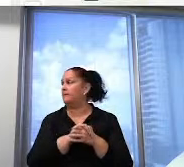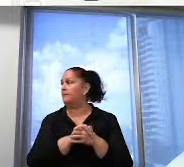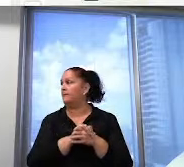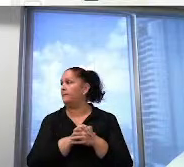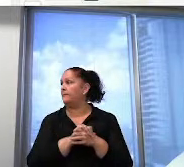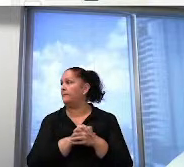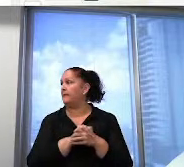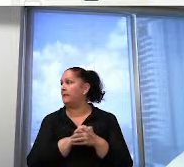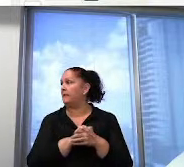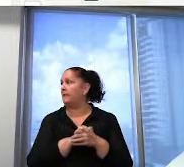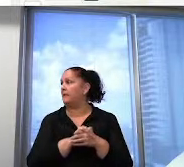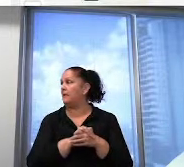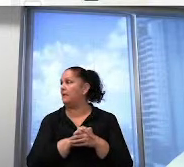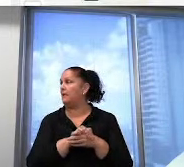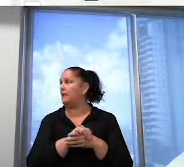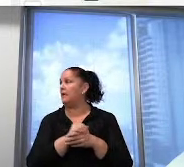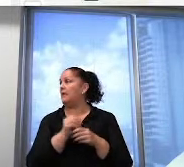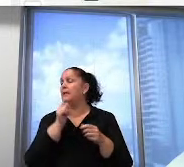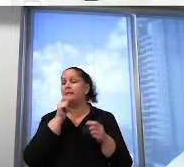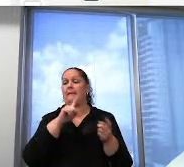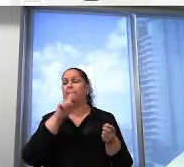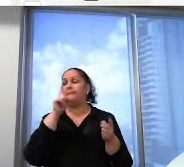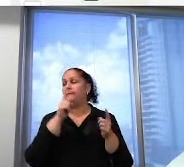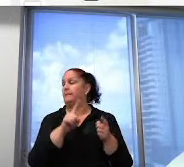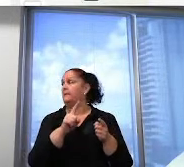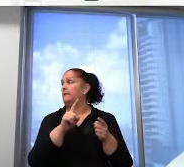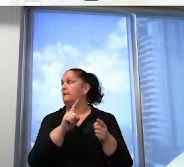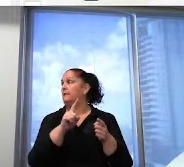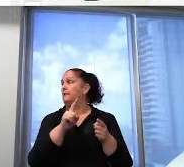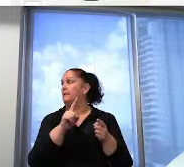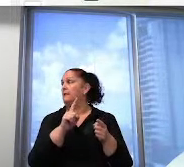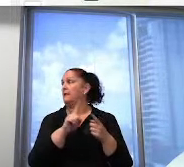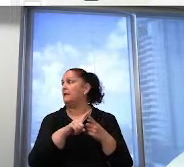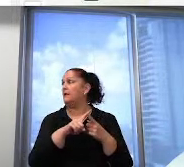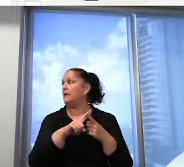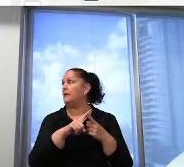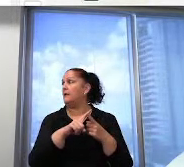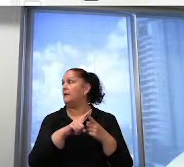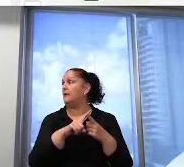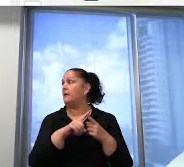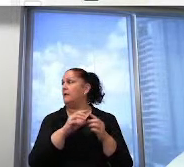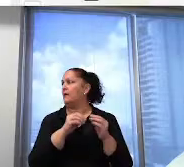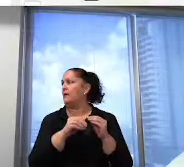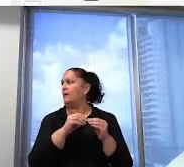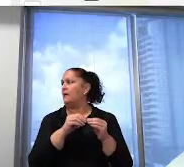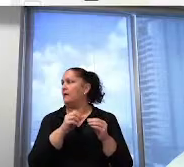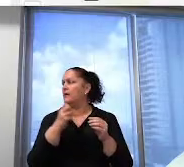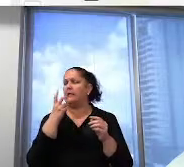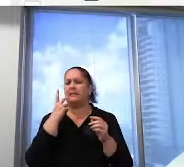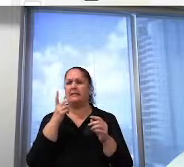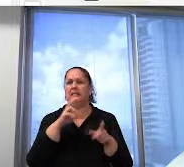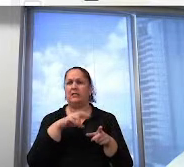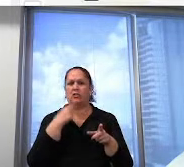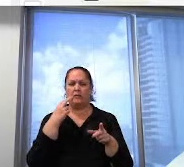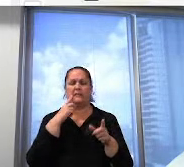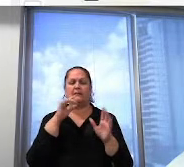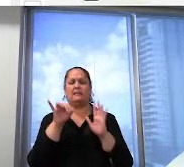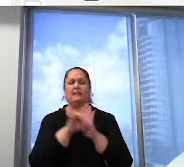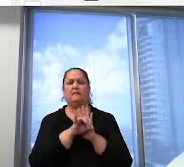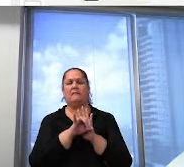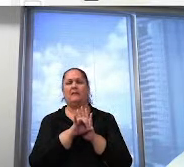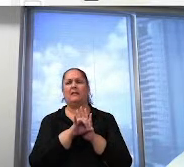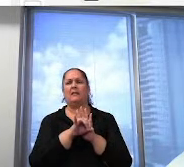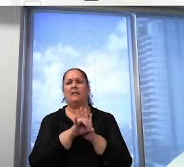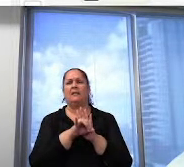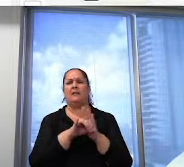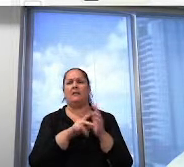may. Which is the wildfire mitigation was a direction that we received from the PAP to assess that risk and